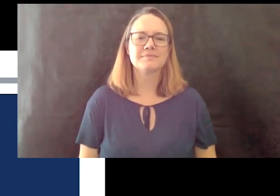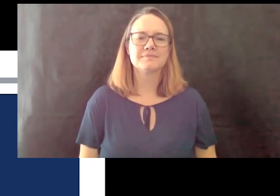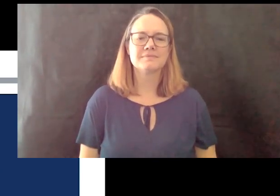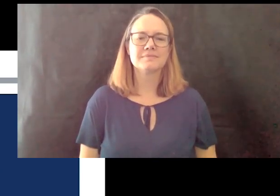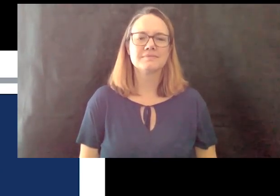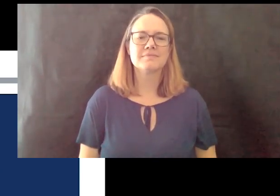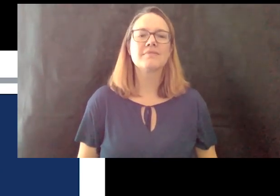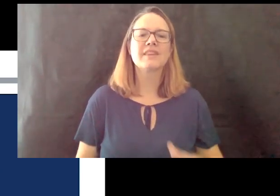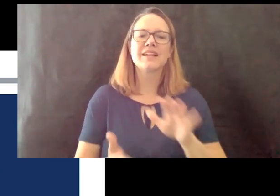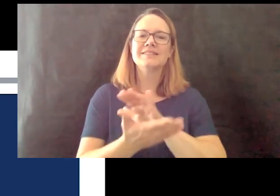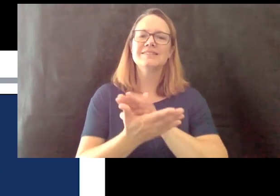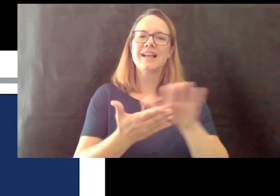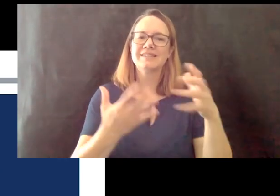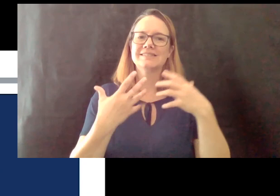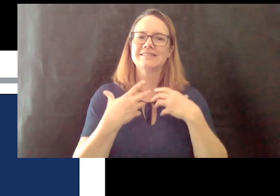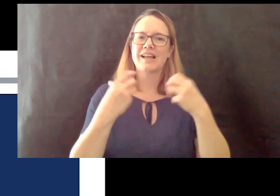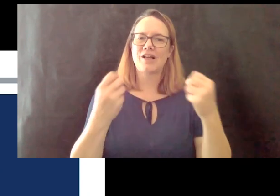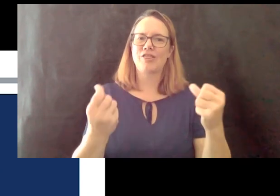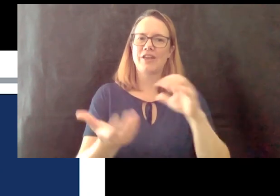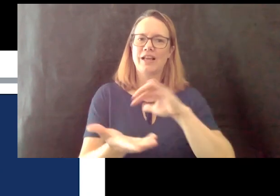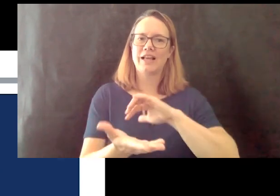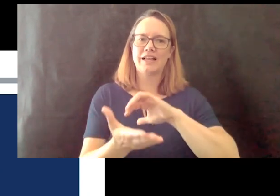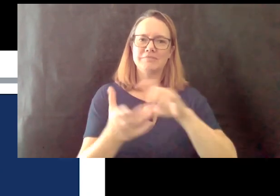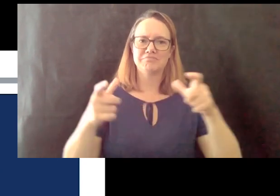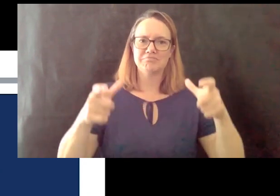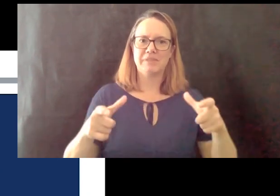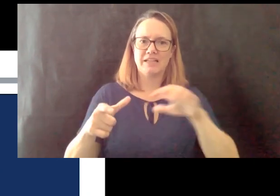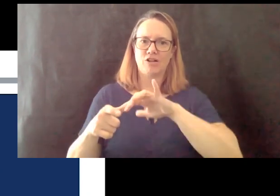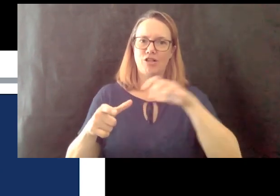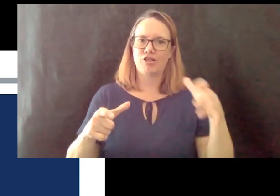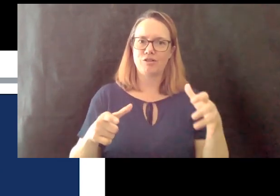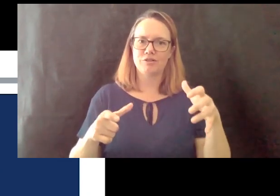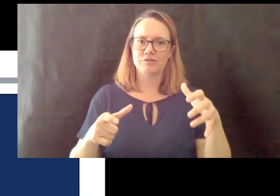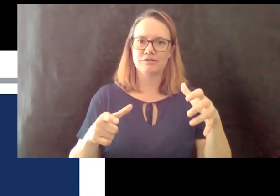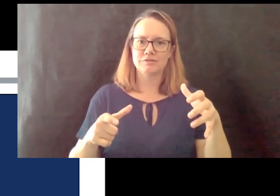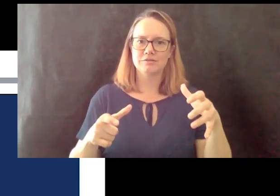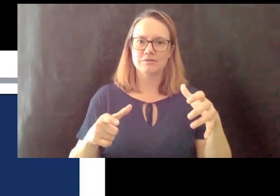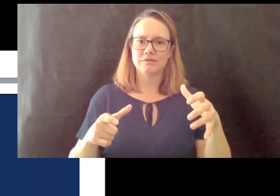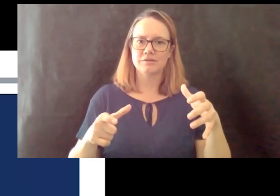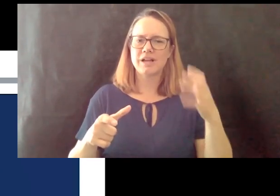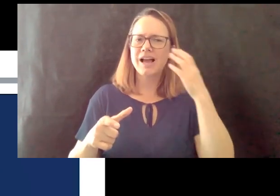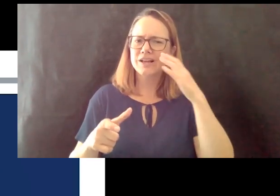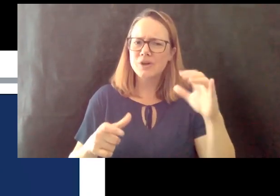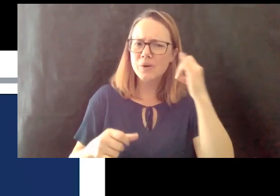ample fruits. Just a nice healthy mix.